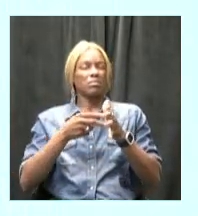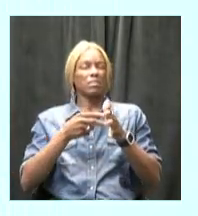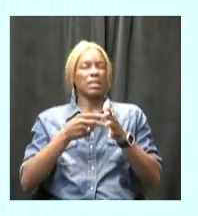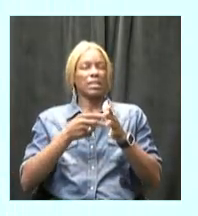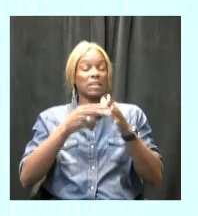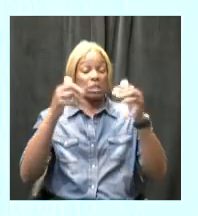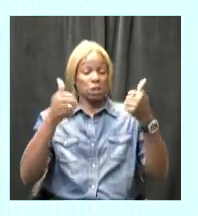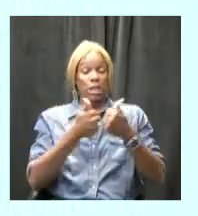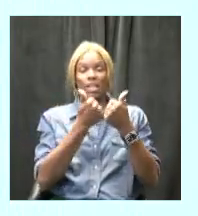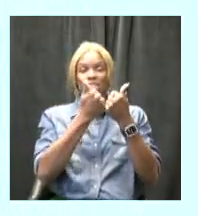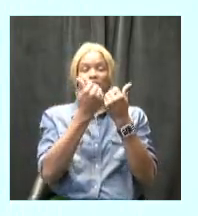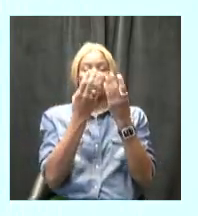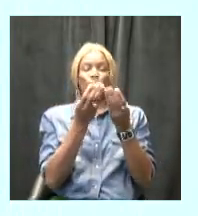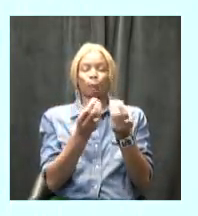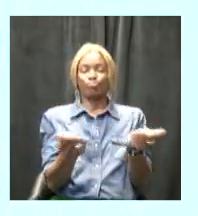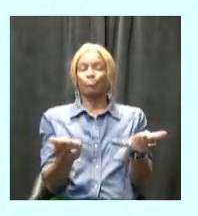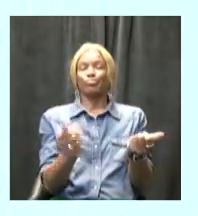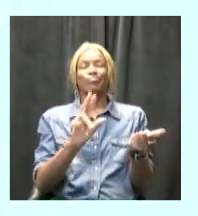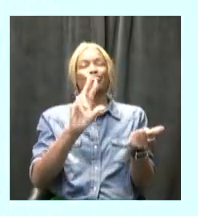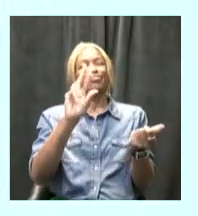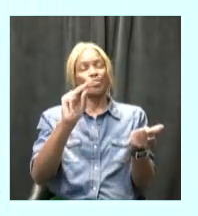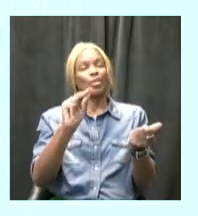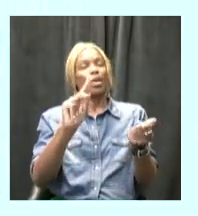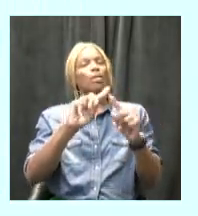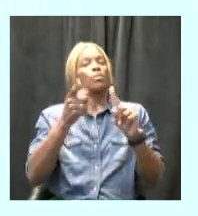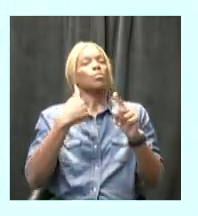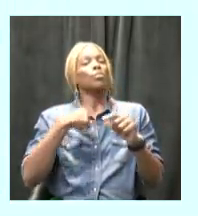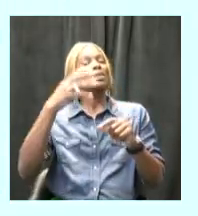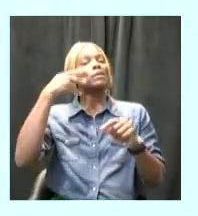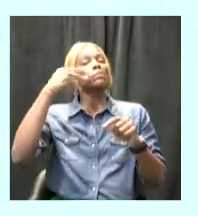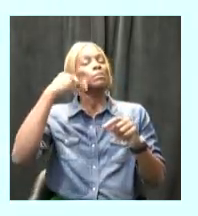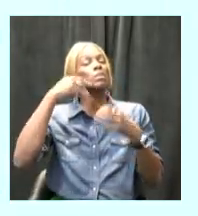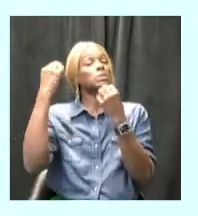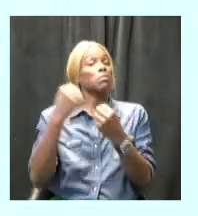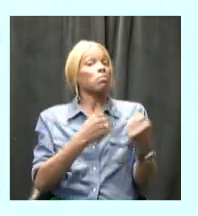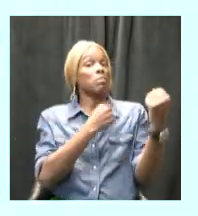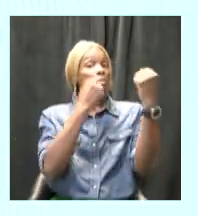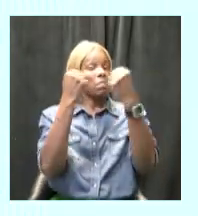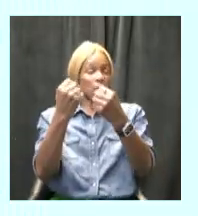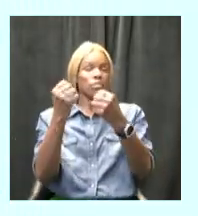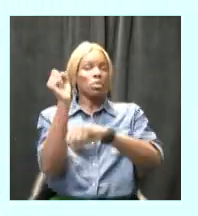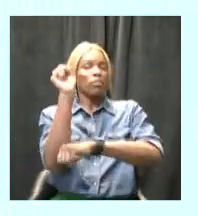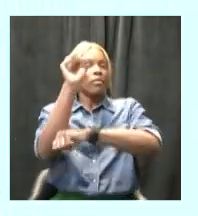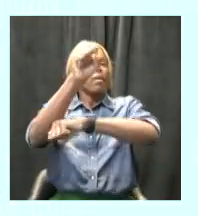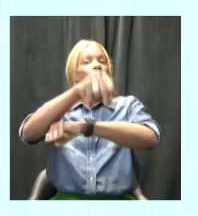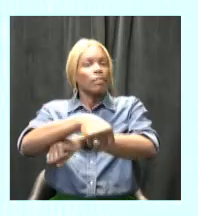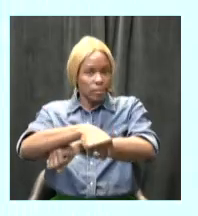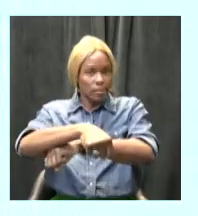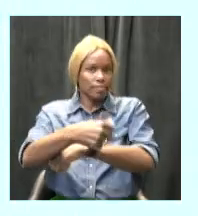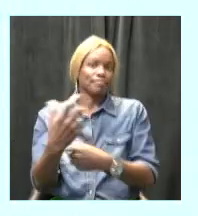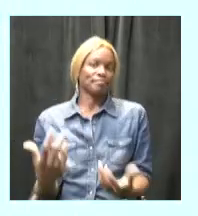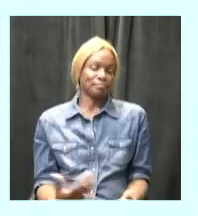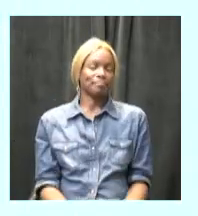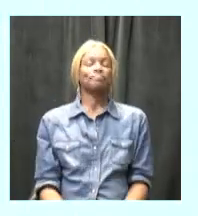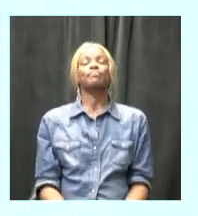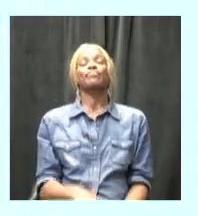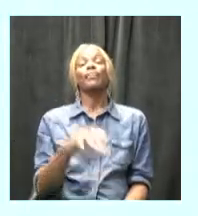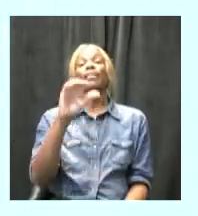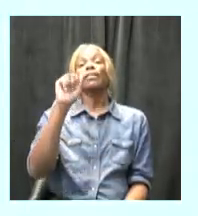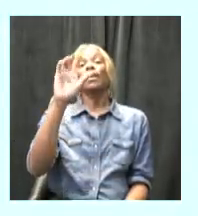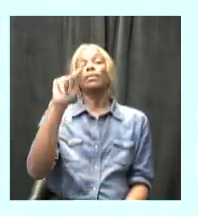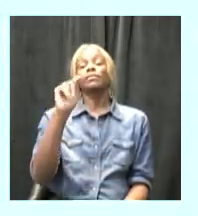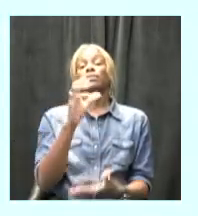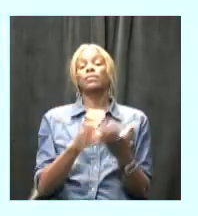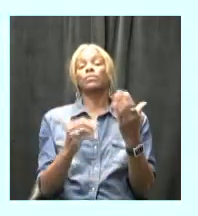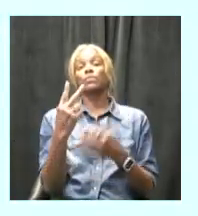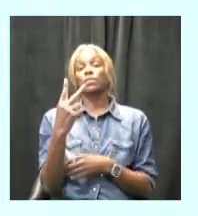it does mean it gives us power to cope with the challenges. This is Acts chapter 2. We get a picture